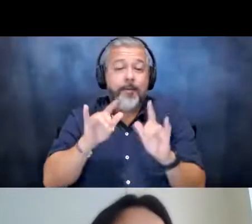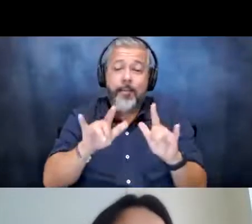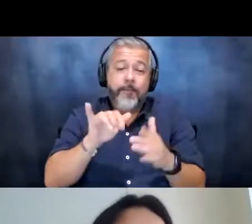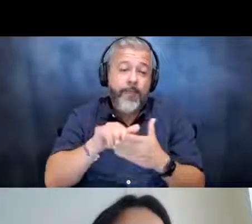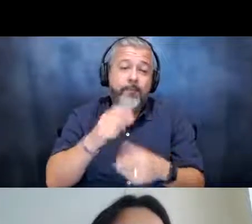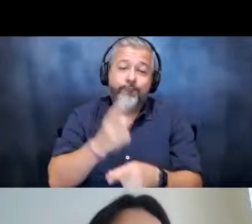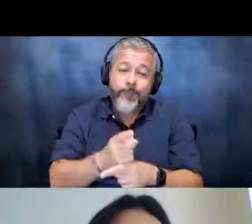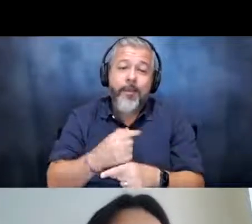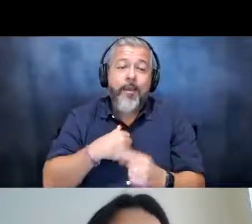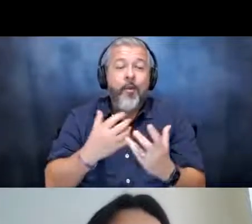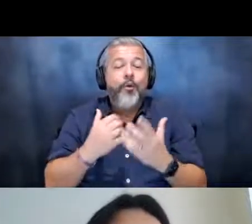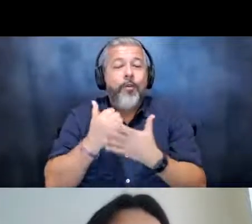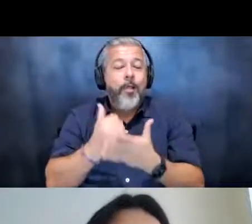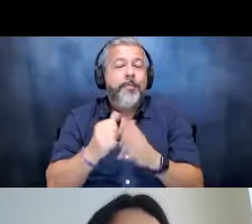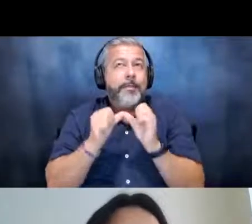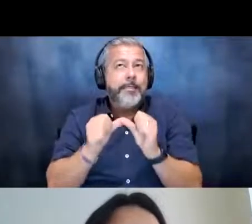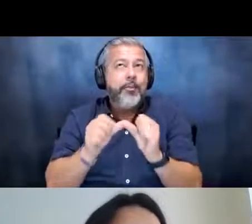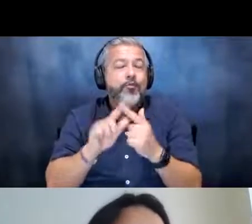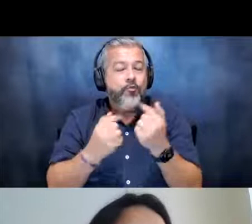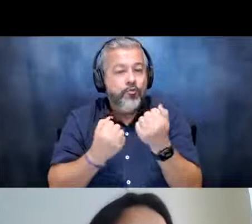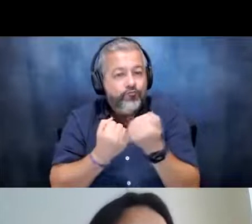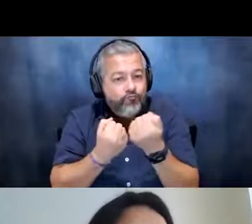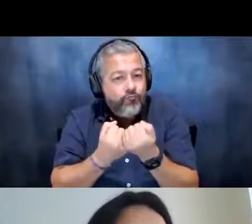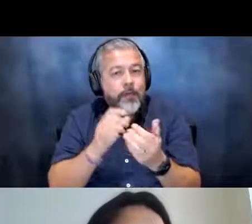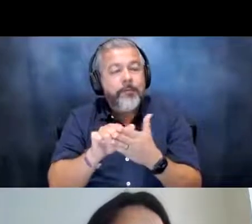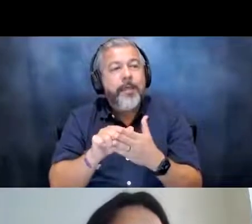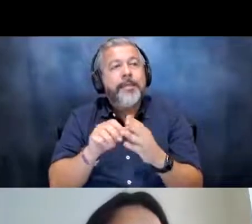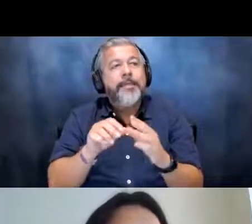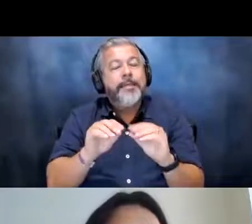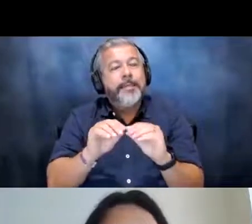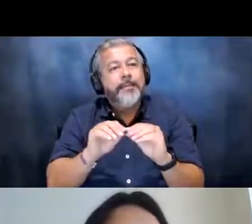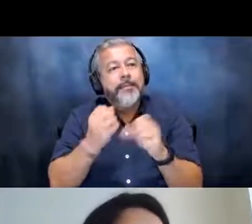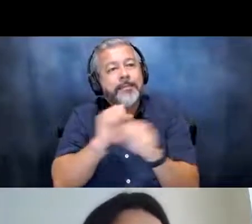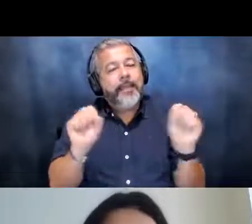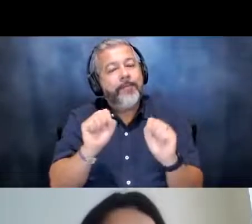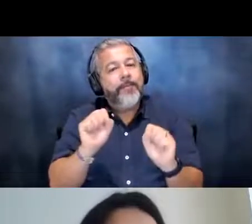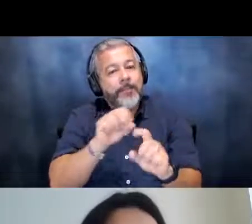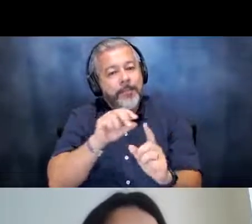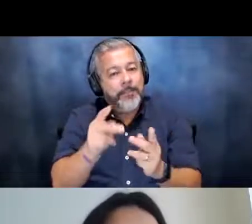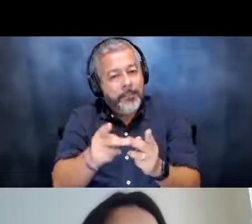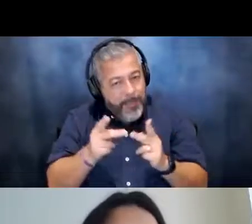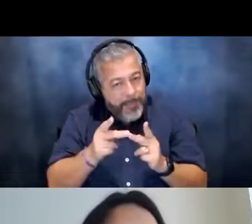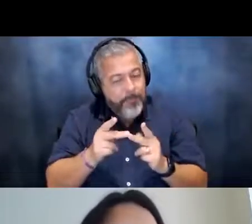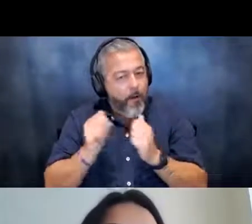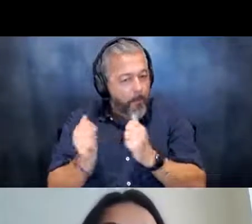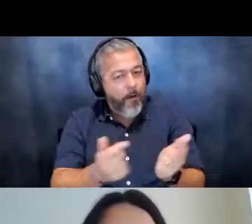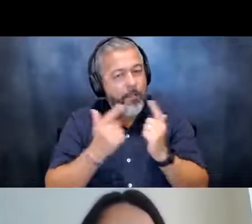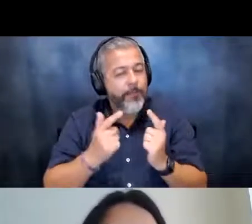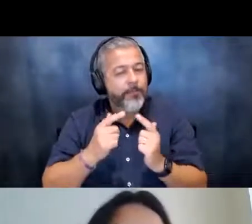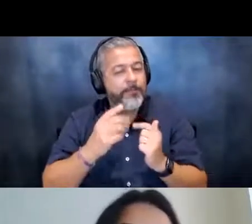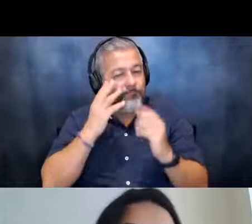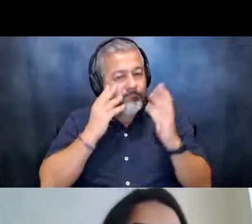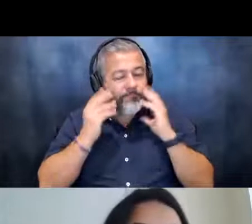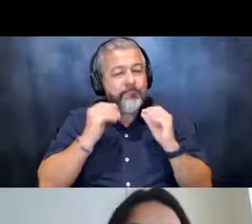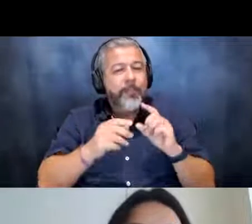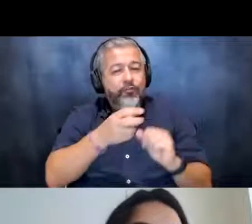like to help continue to foster, is that transparent space, that we're all going through transitions in multiple